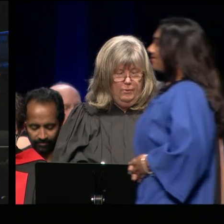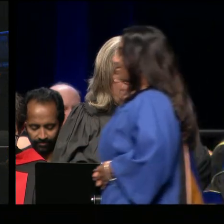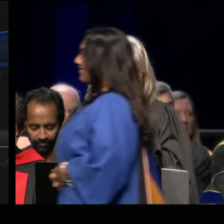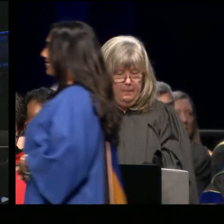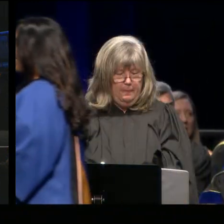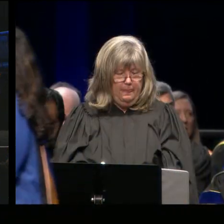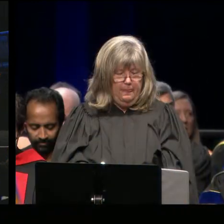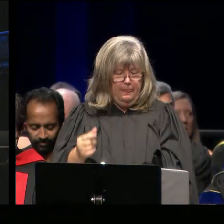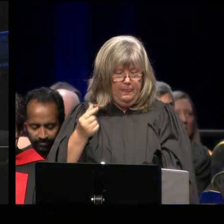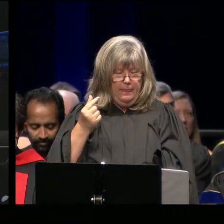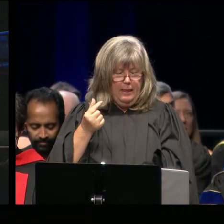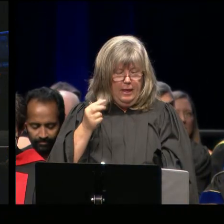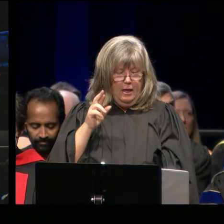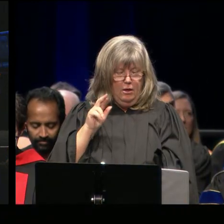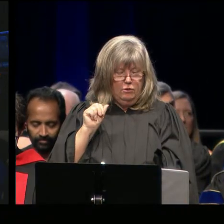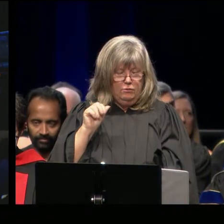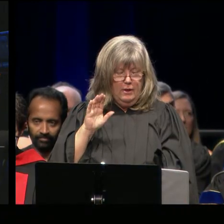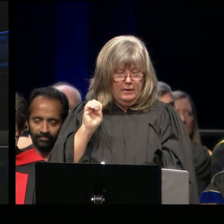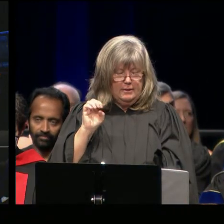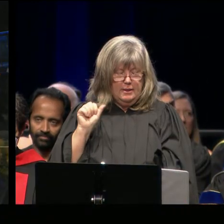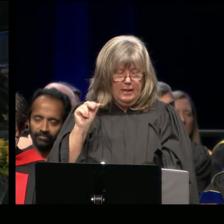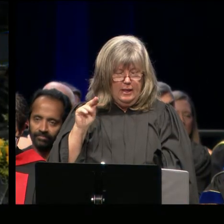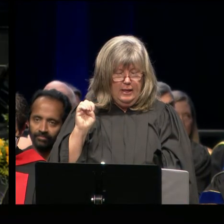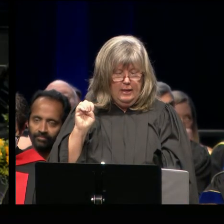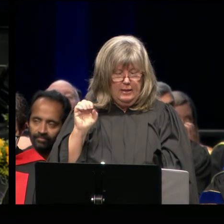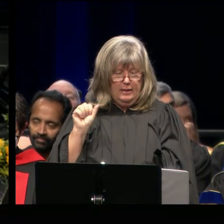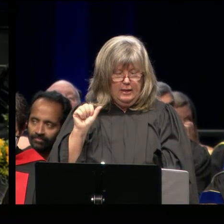Grace Ann Almeida.